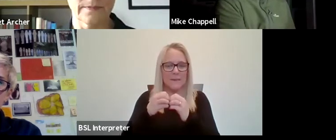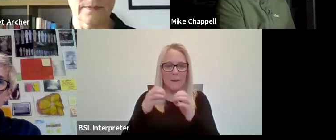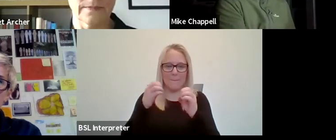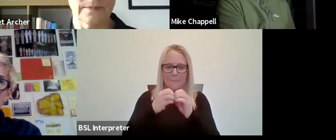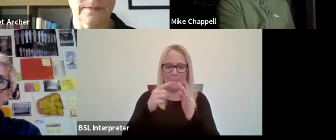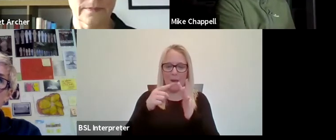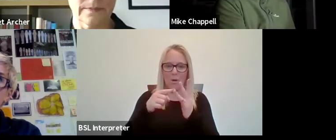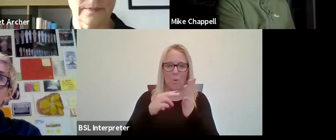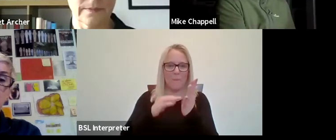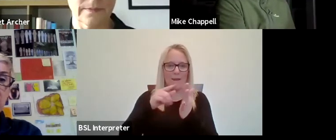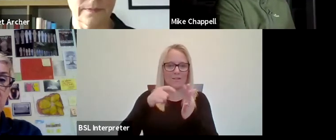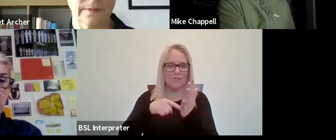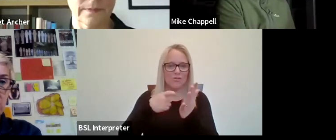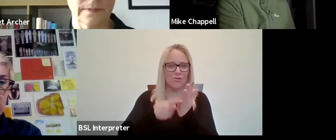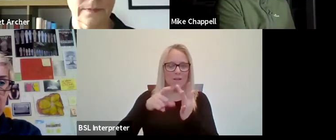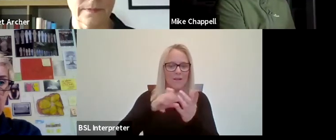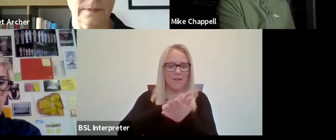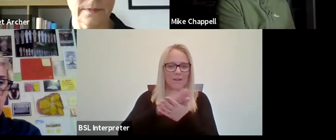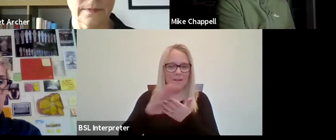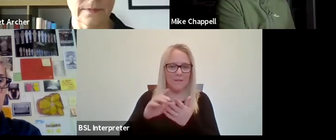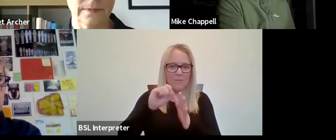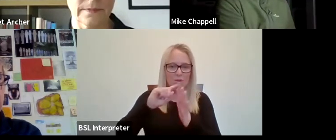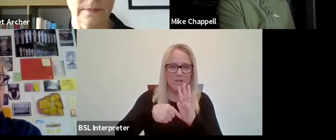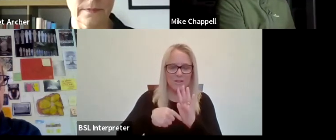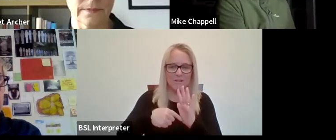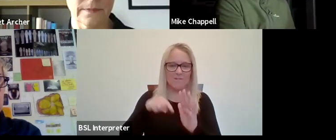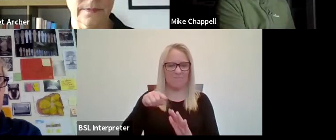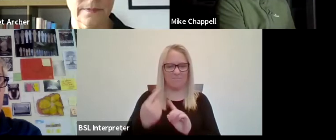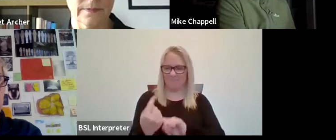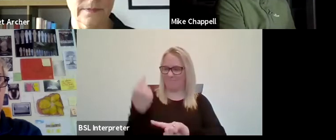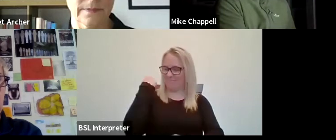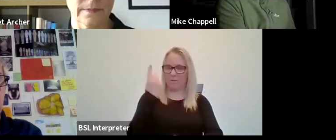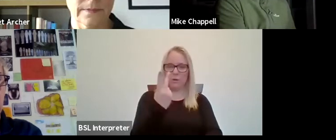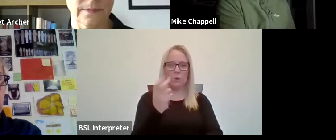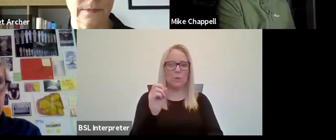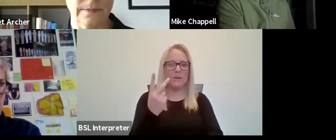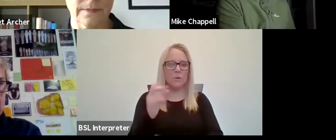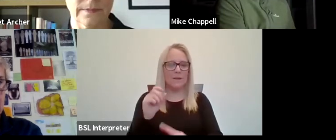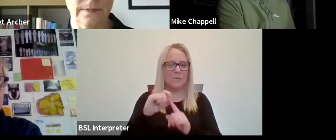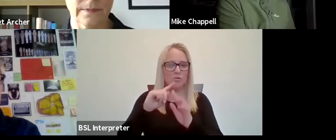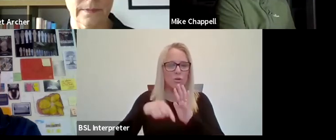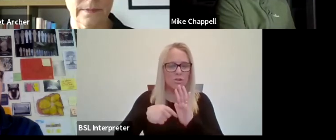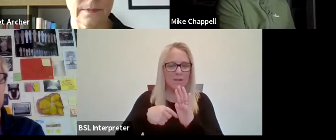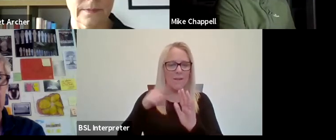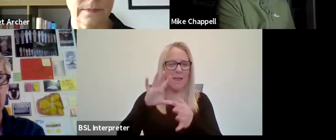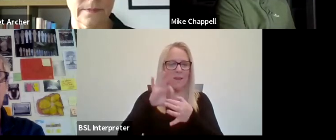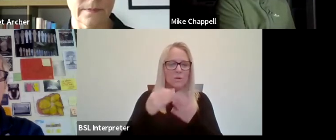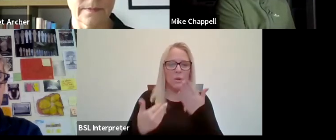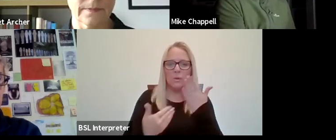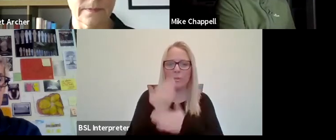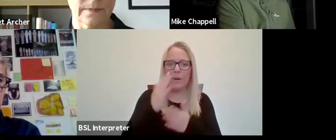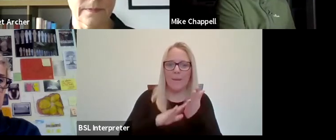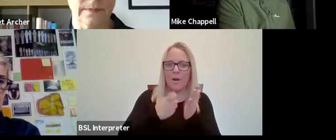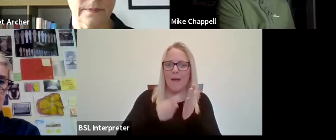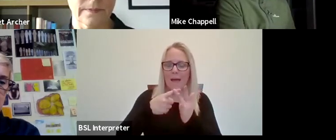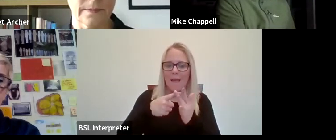scale, it's Horizon 2020 funded project, which was developing the next generation MRI scanners, FFC, which is